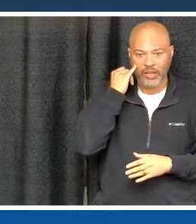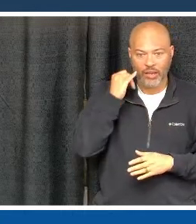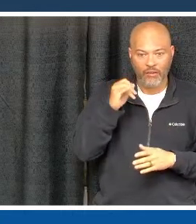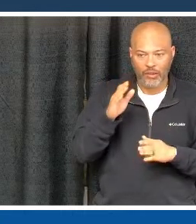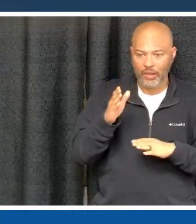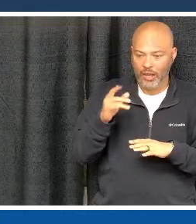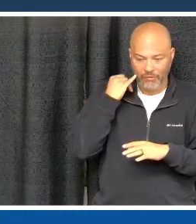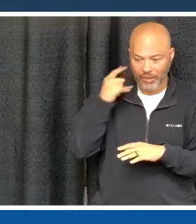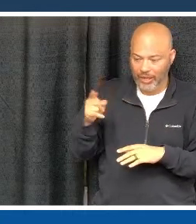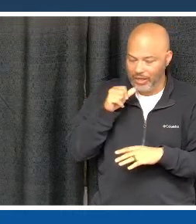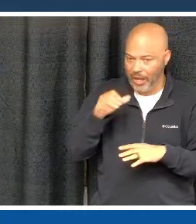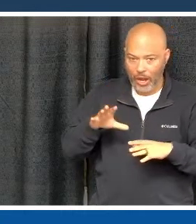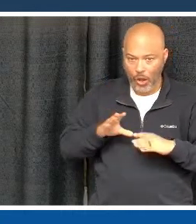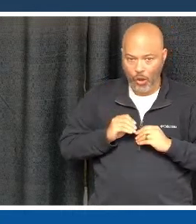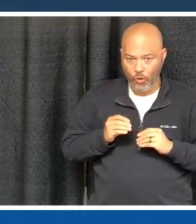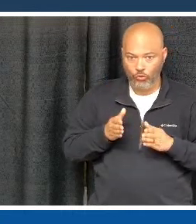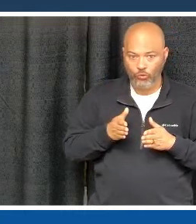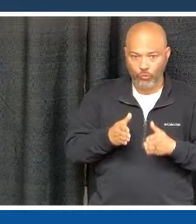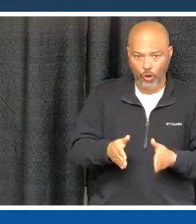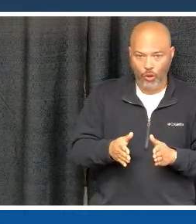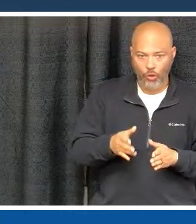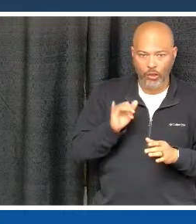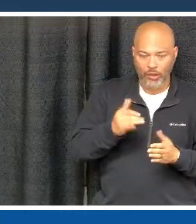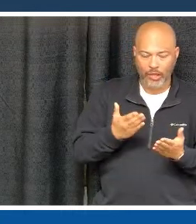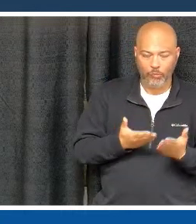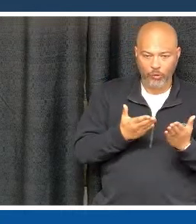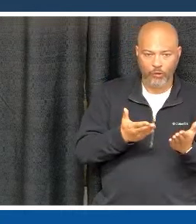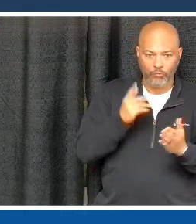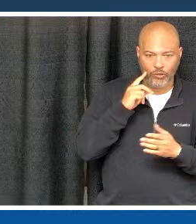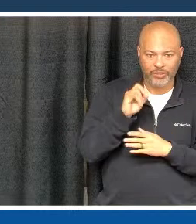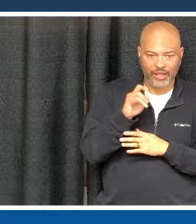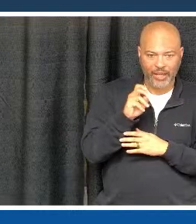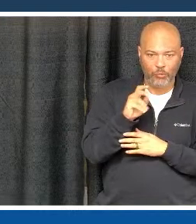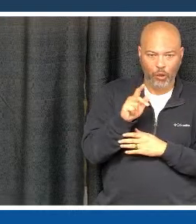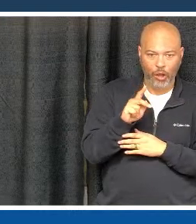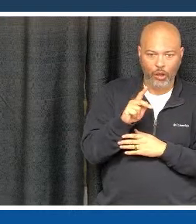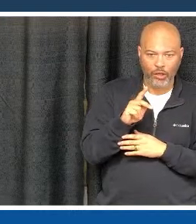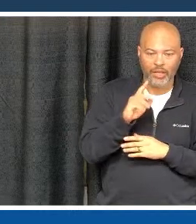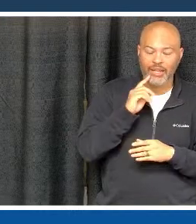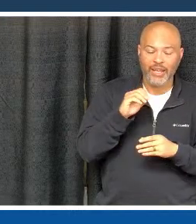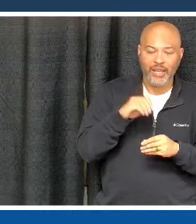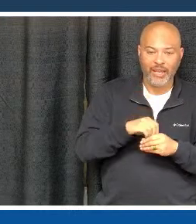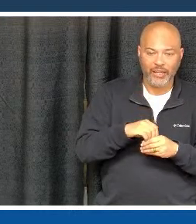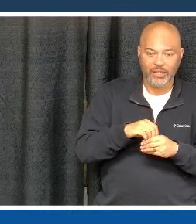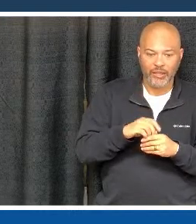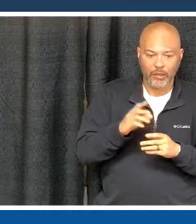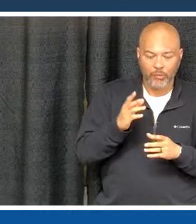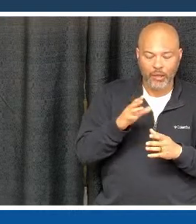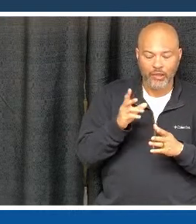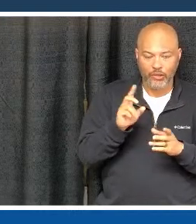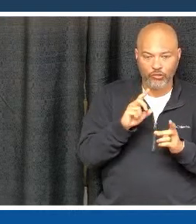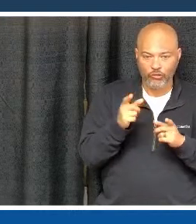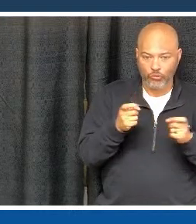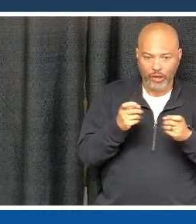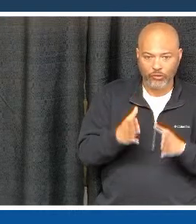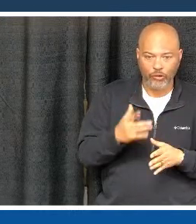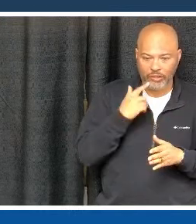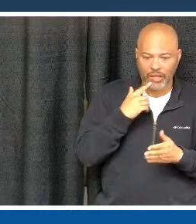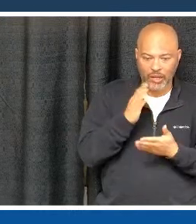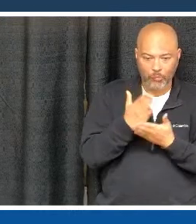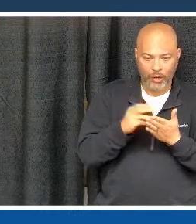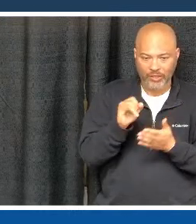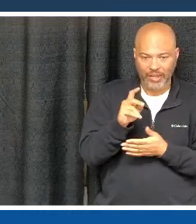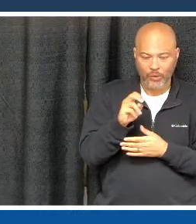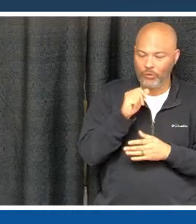not own the land on both sides of the roadway that is proposed for sidewalks, and in the event that the Director of Street Department determines a section of sidewalk